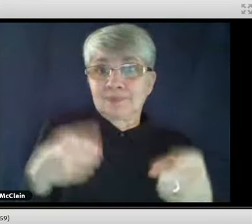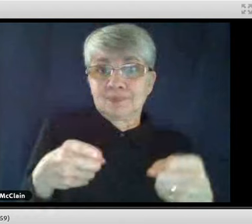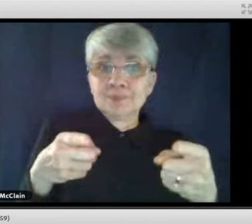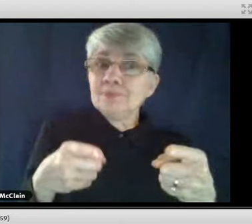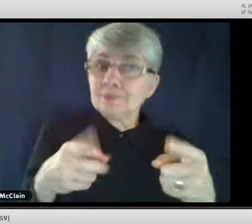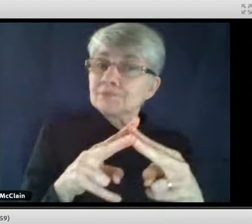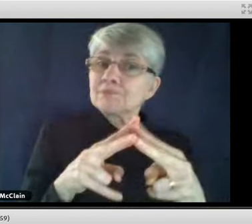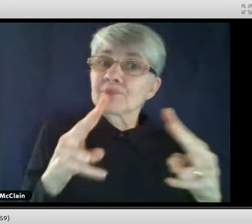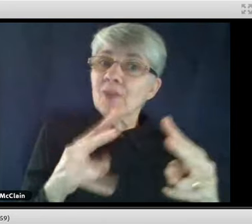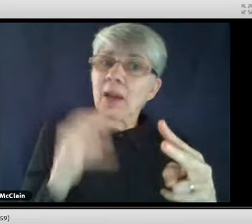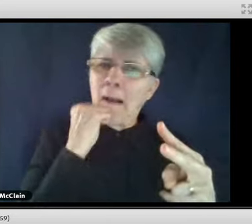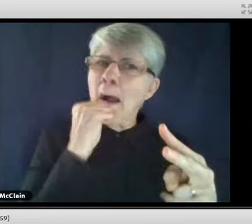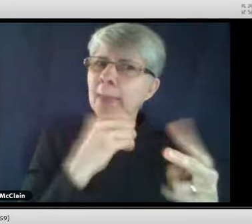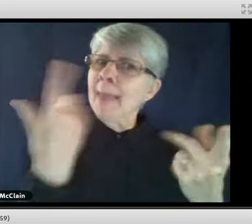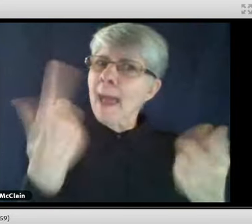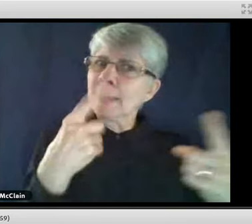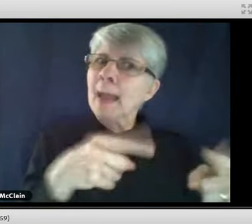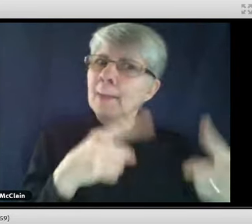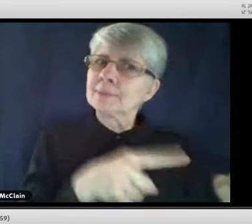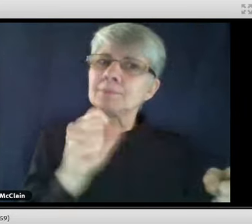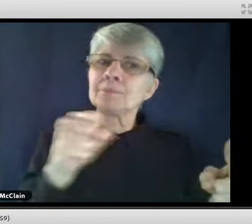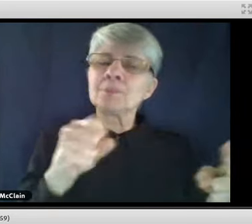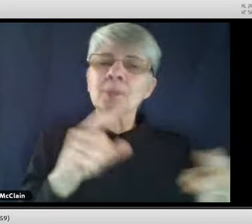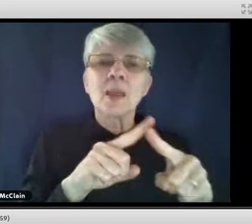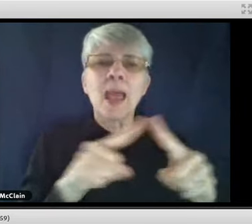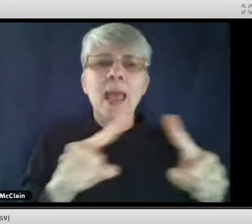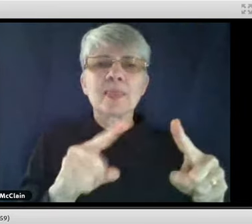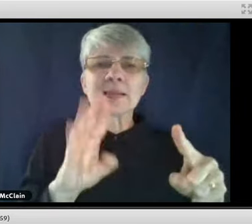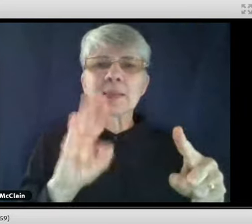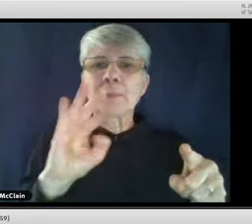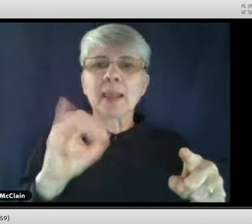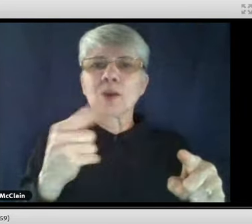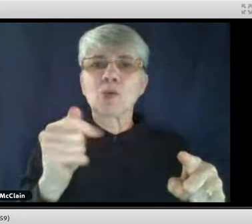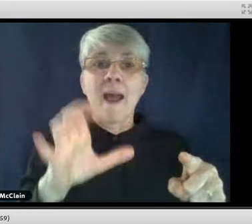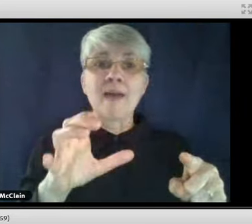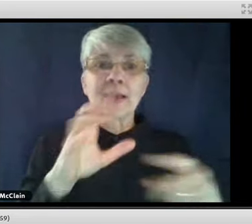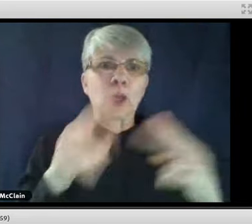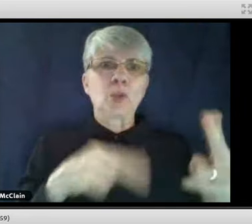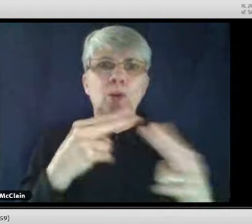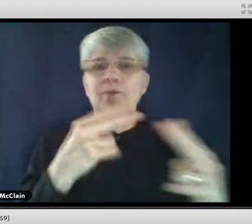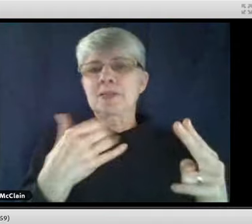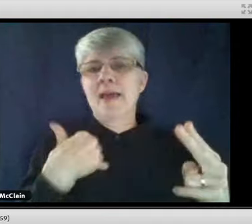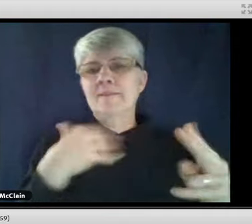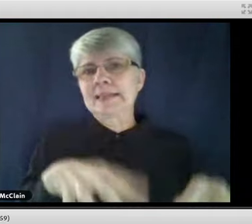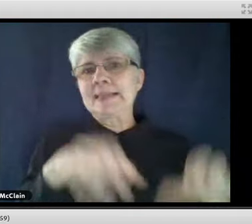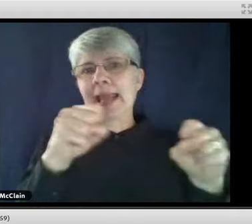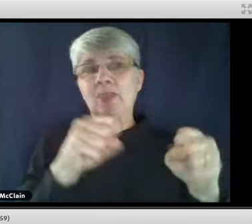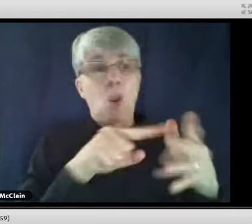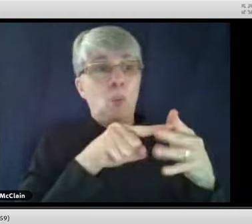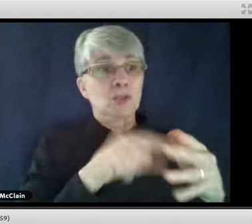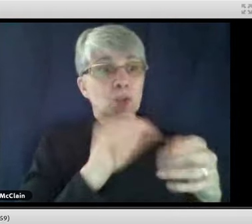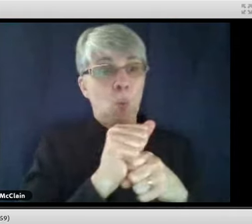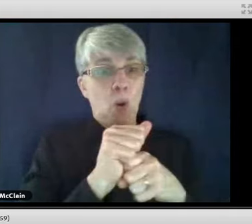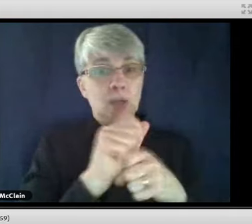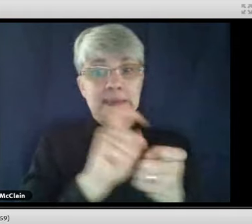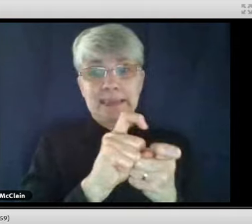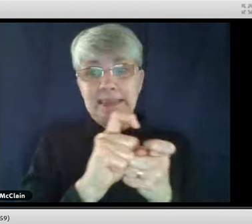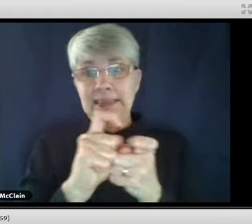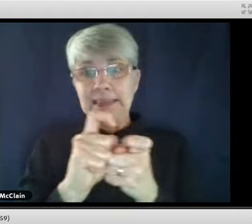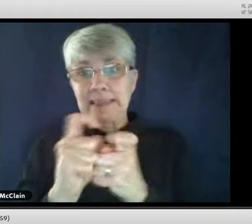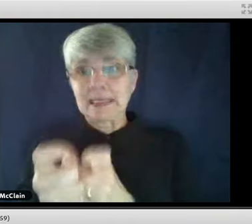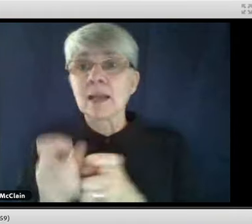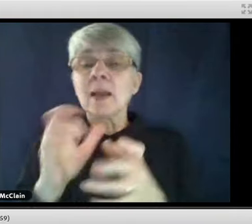very common, as we know, in the bibliographic universe, is to have, take these original works and making adaptations of them.